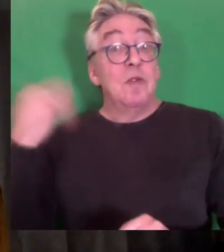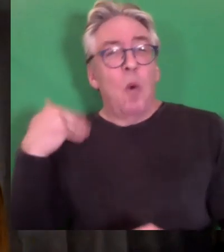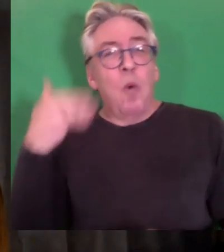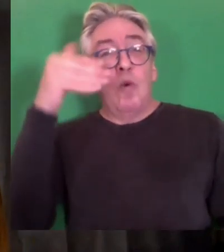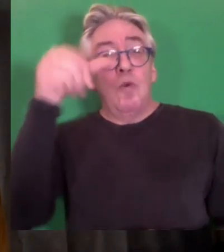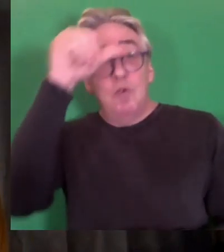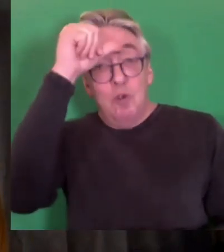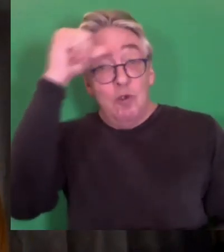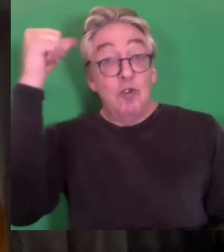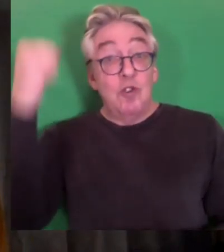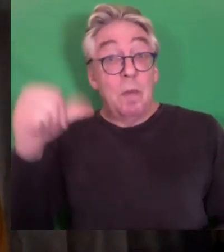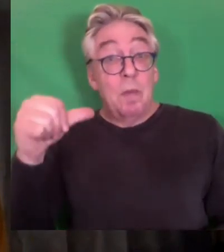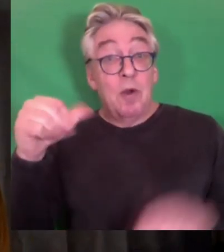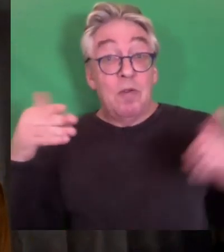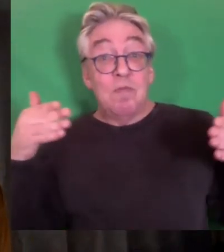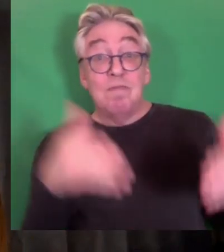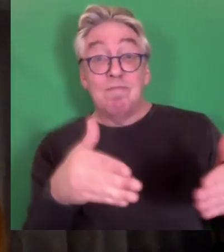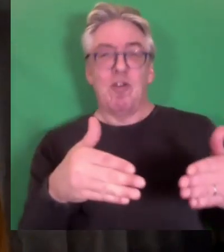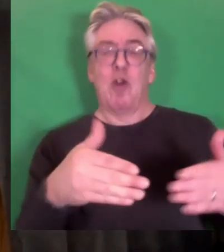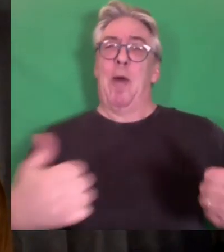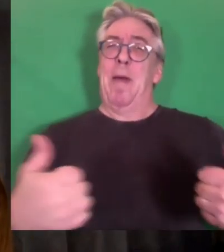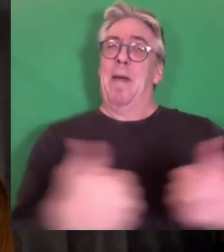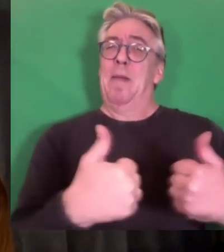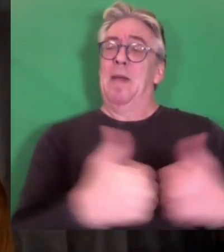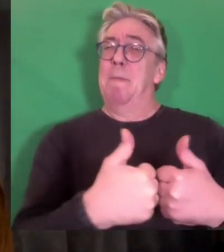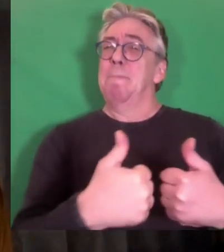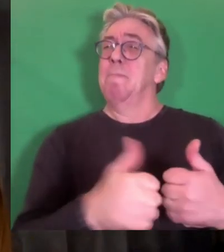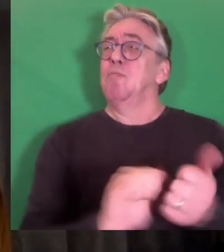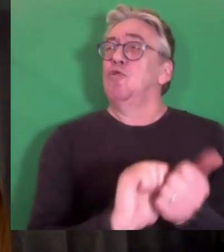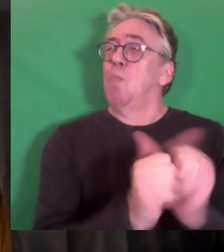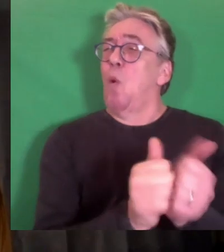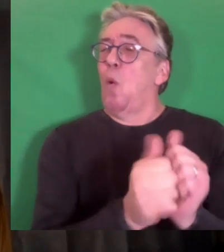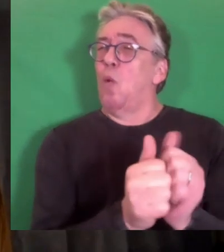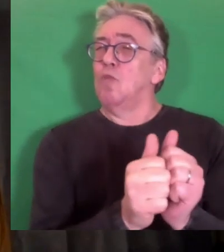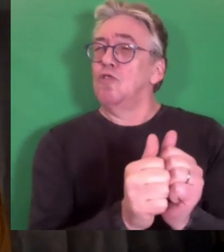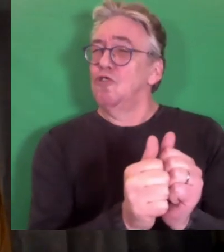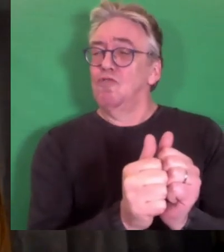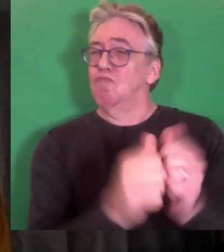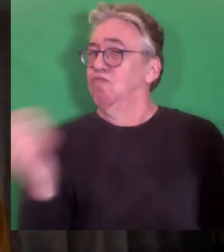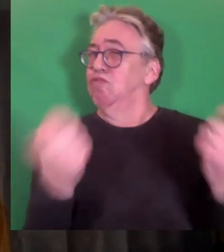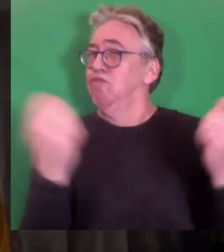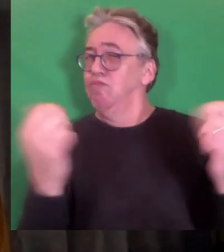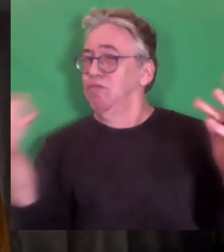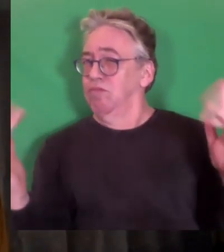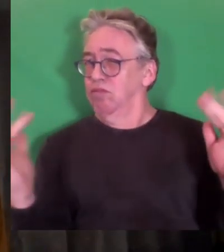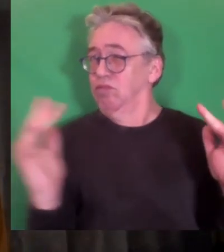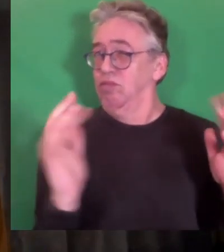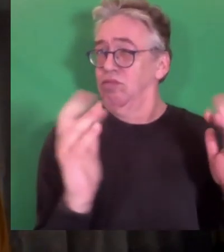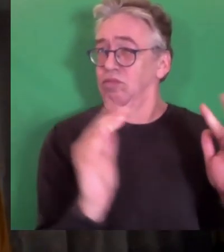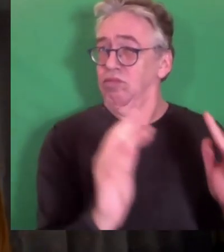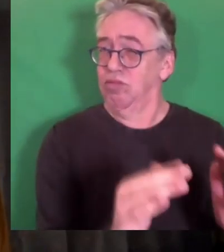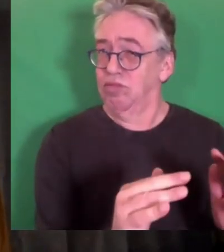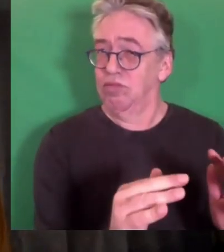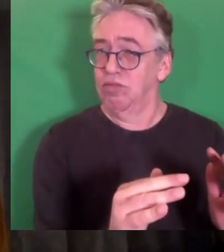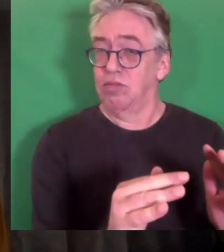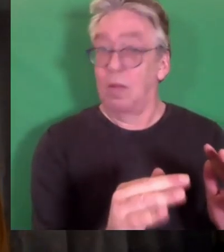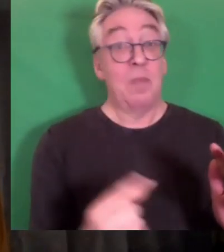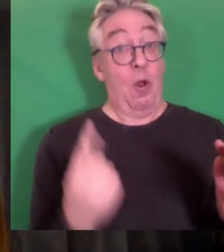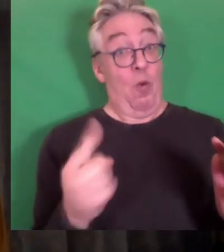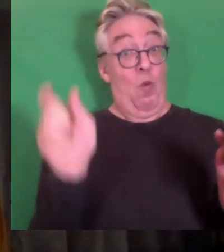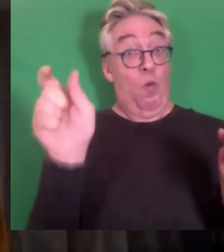4. And we had, as already mentioned in the video, Icy, which is a disabled streamer.